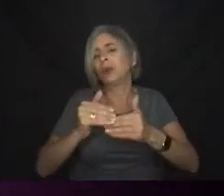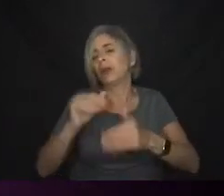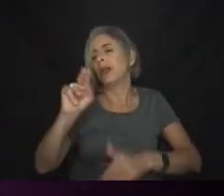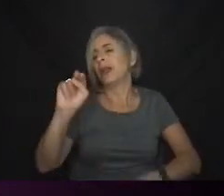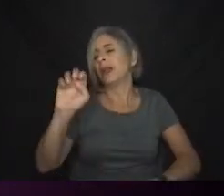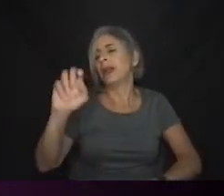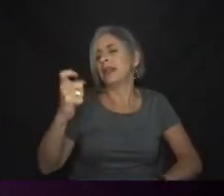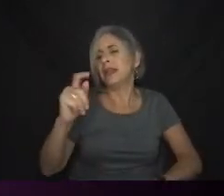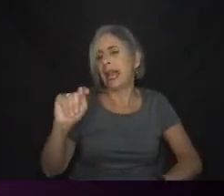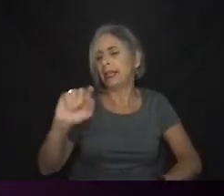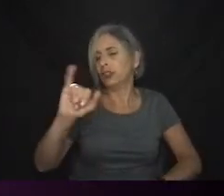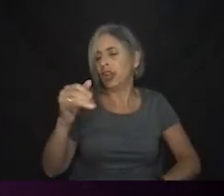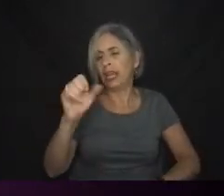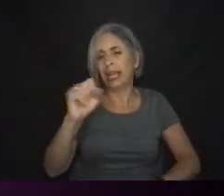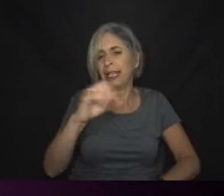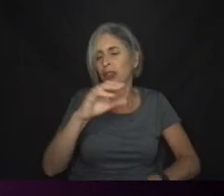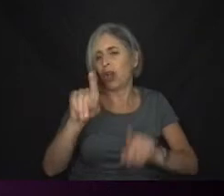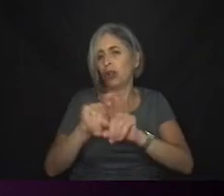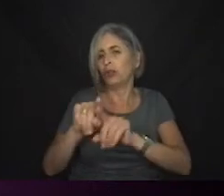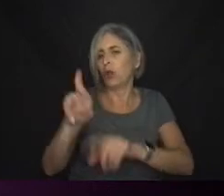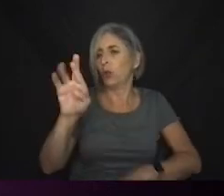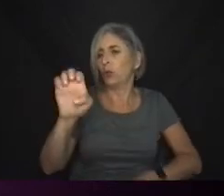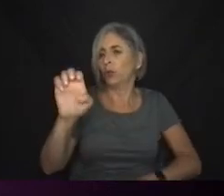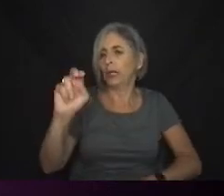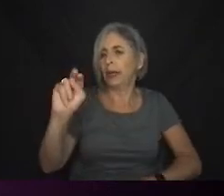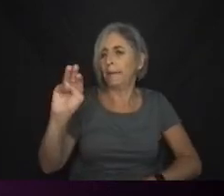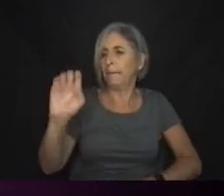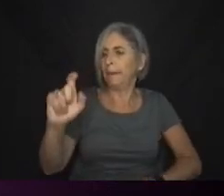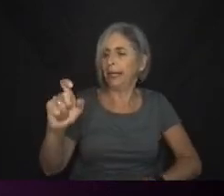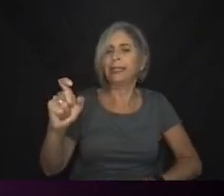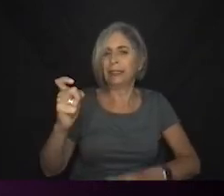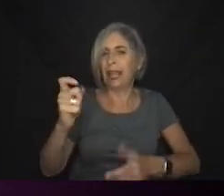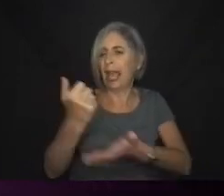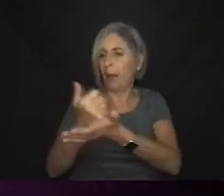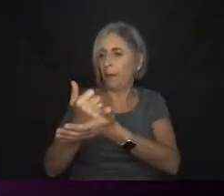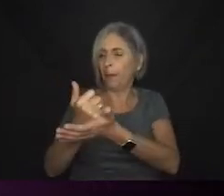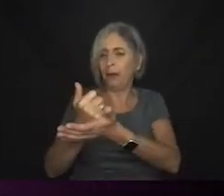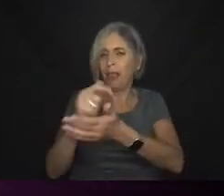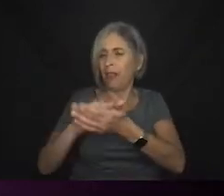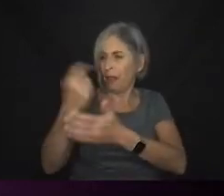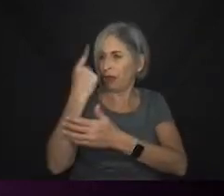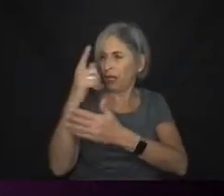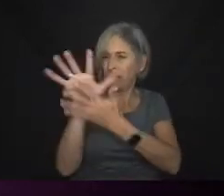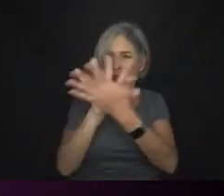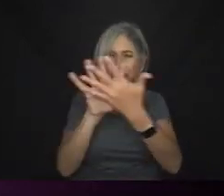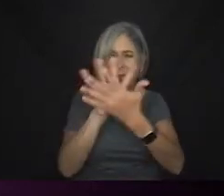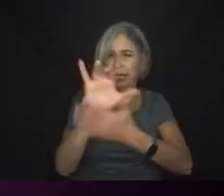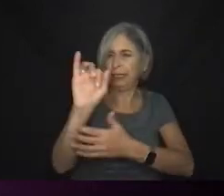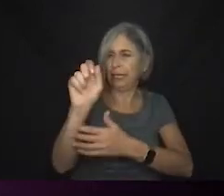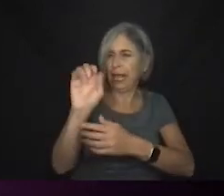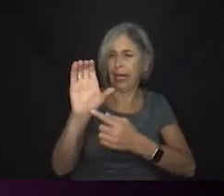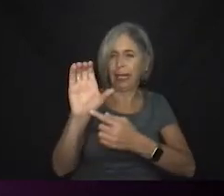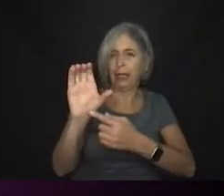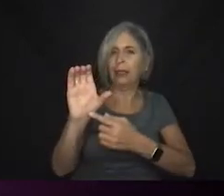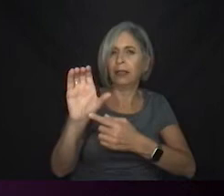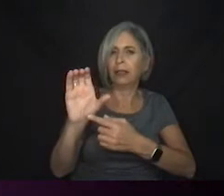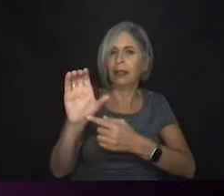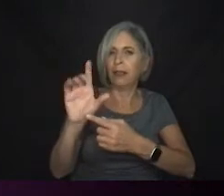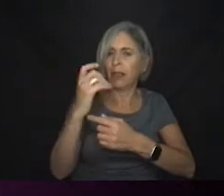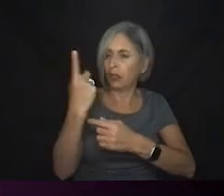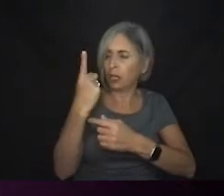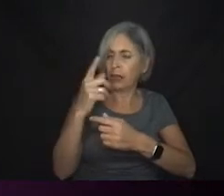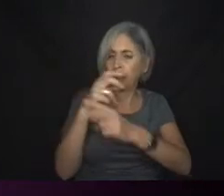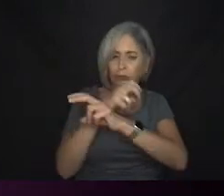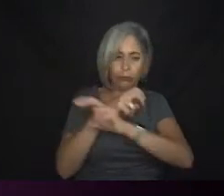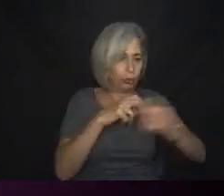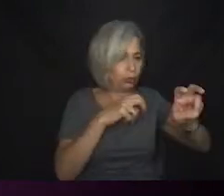Remix come into the picture. And they really help you understand static or SSR or server-side rendering or client-side rendering, and they allow you to